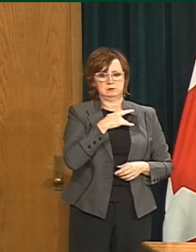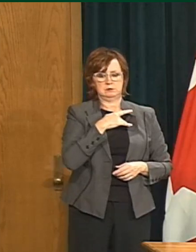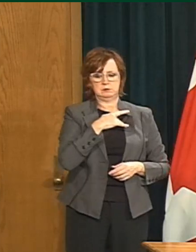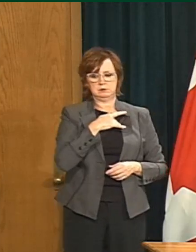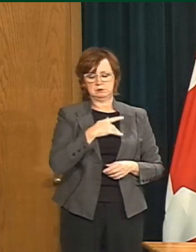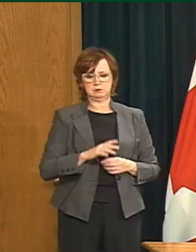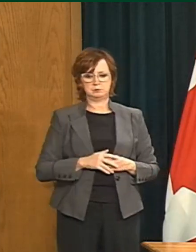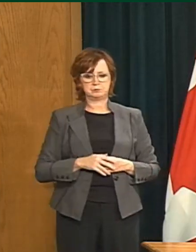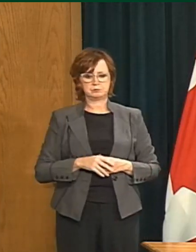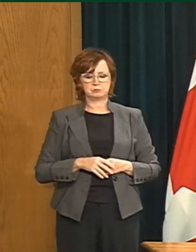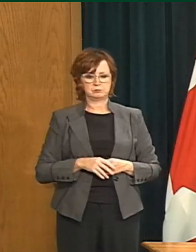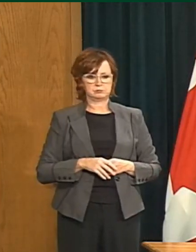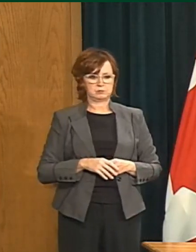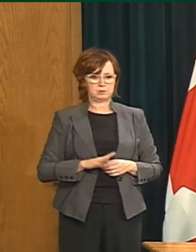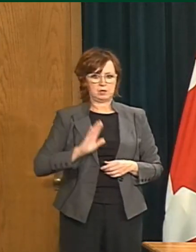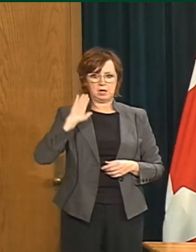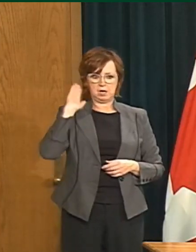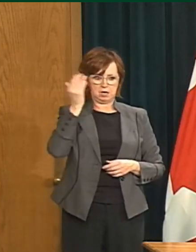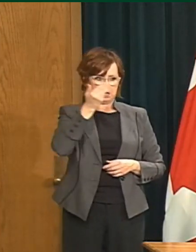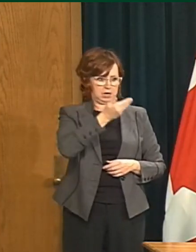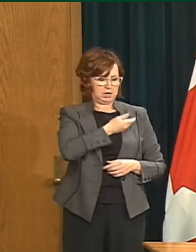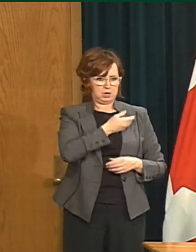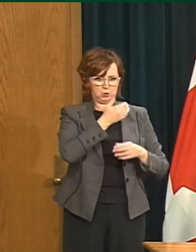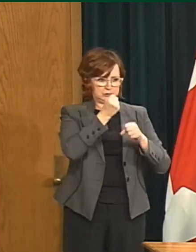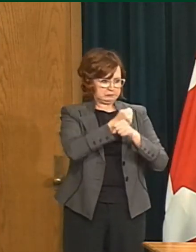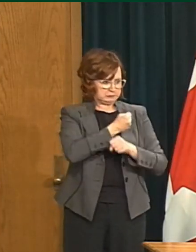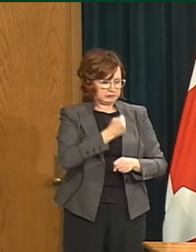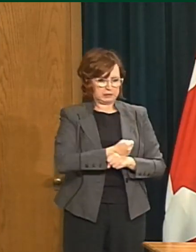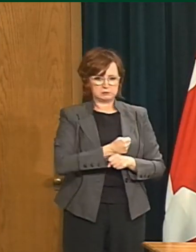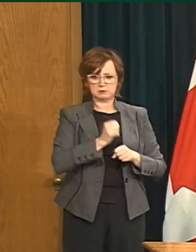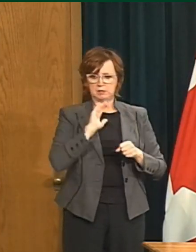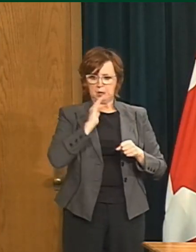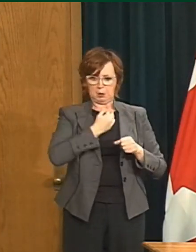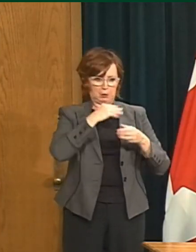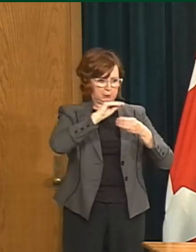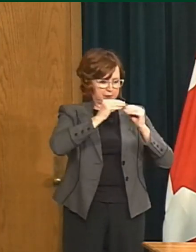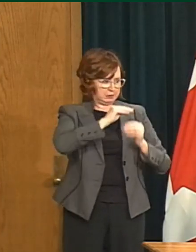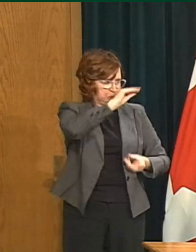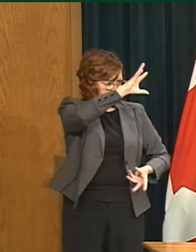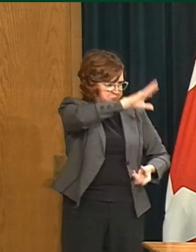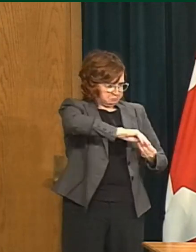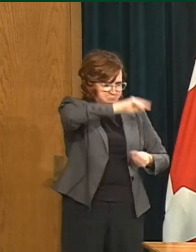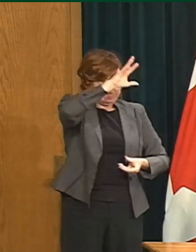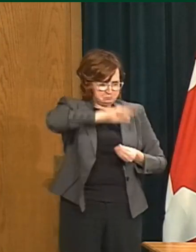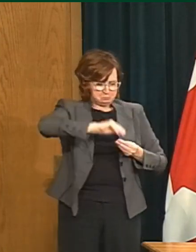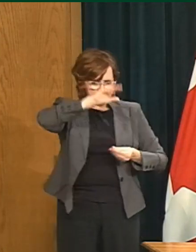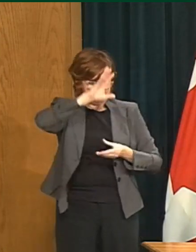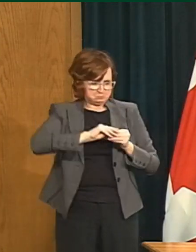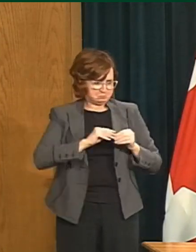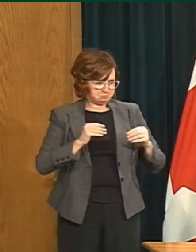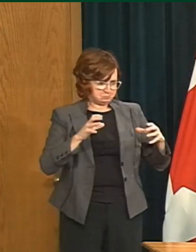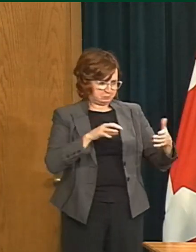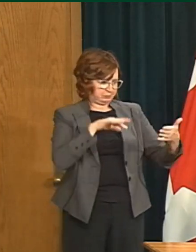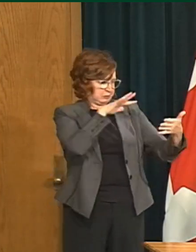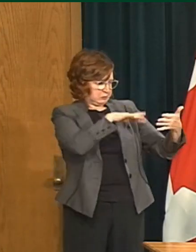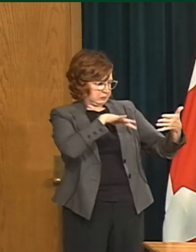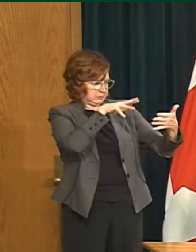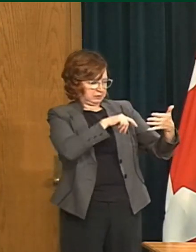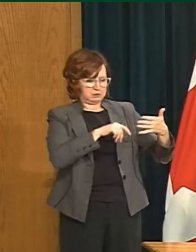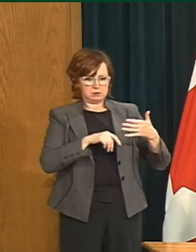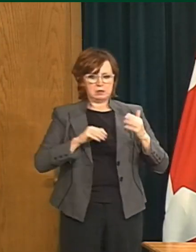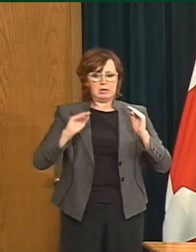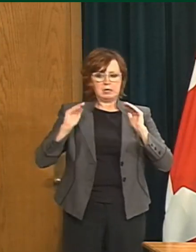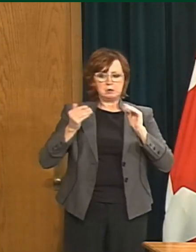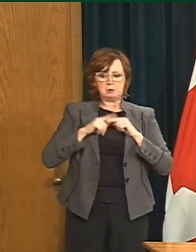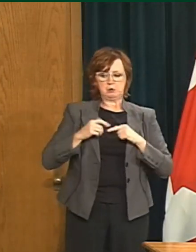inputting data that we have already with our 200 or so cases, but also inputting data from other Canadian provinces and other